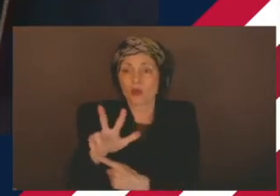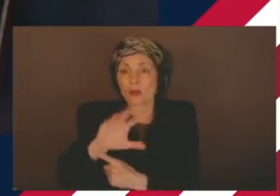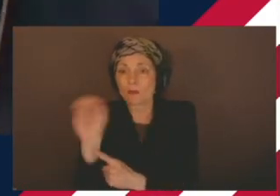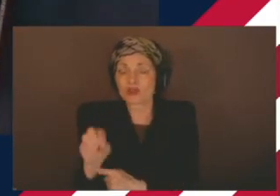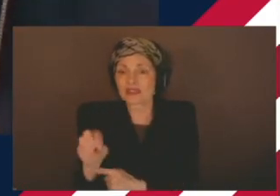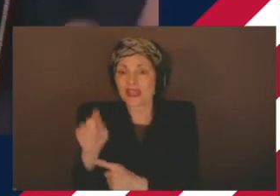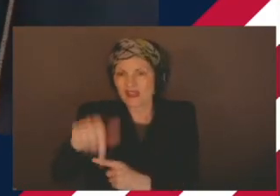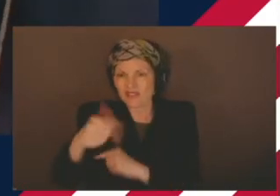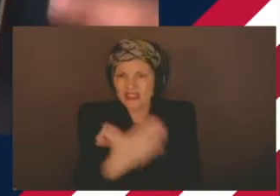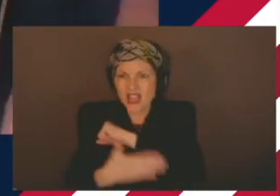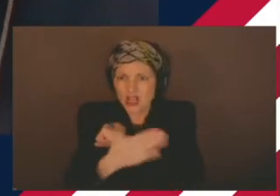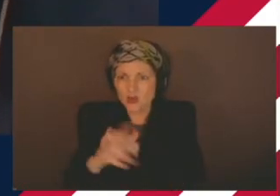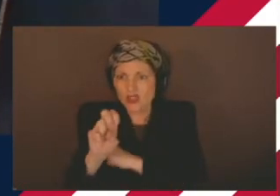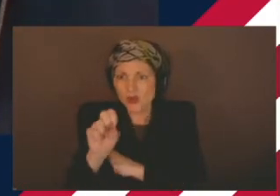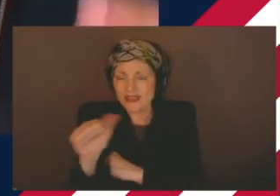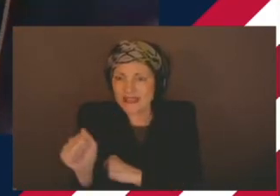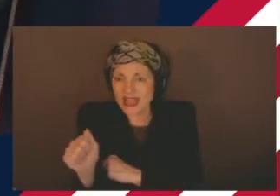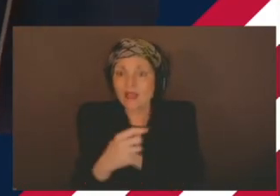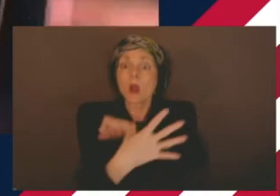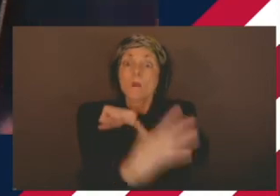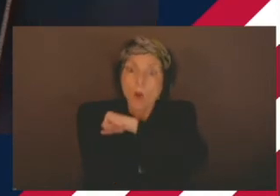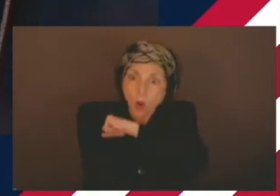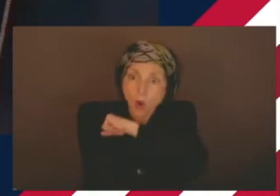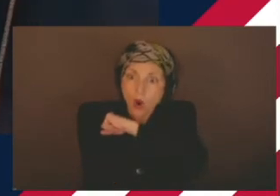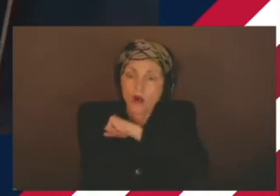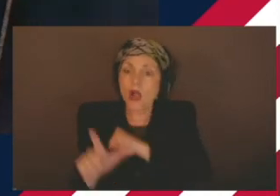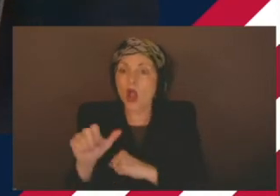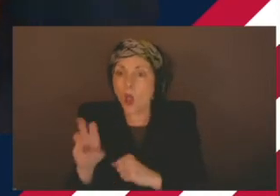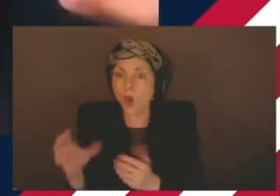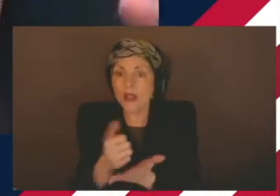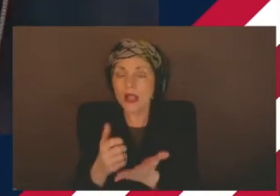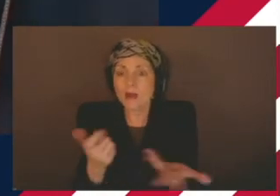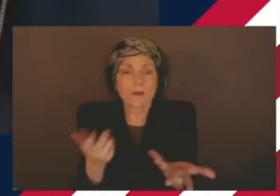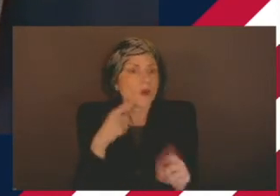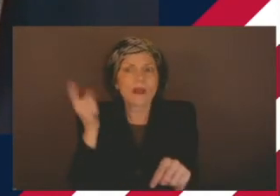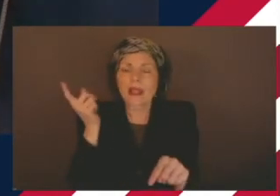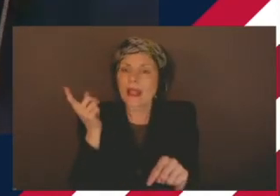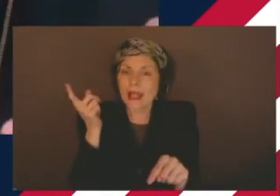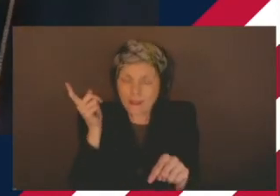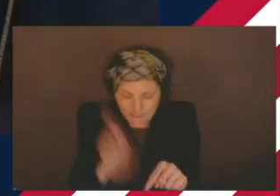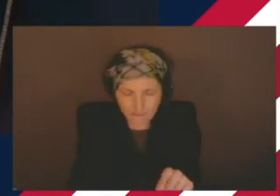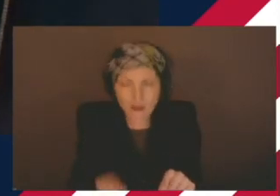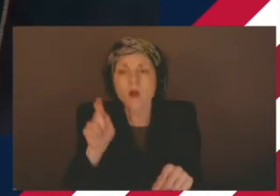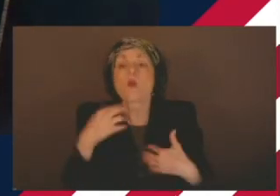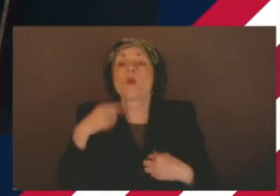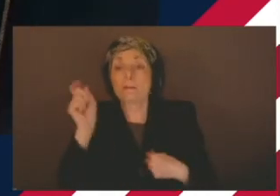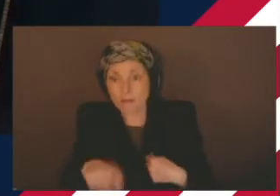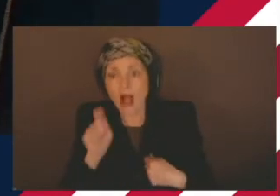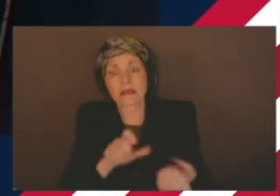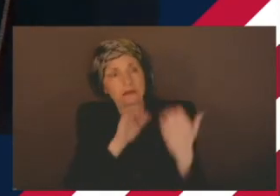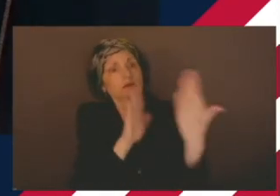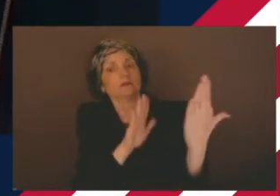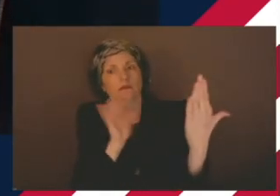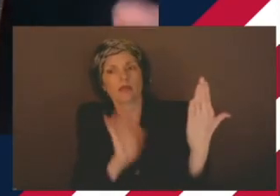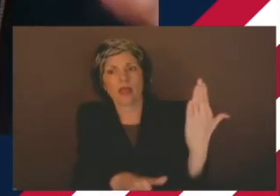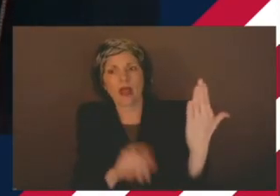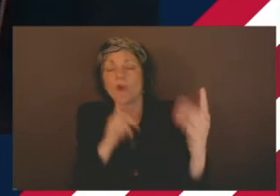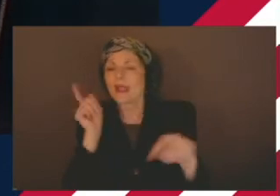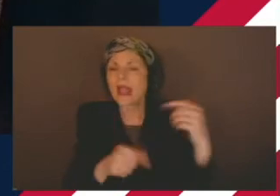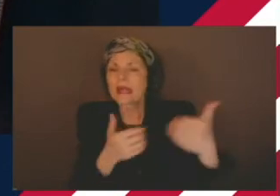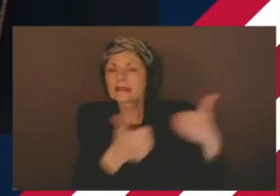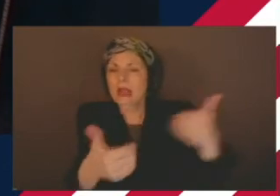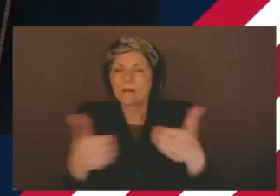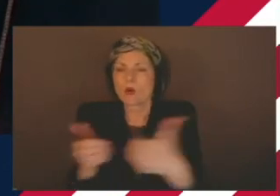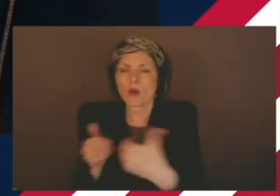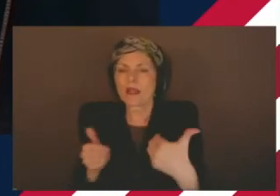wealth. And we must hear that. You cannot walk away from that. And we cannot separate that from talking about